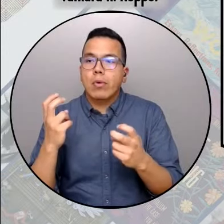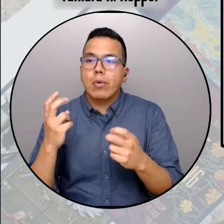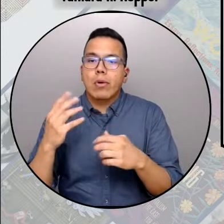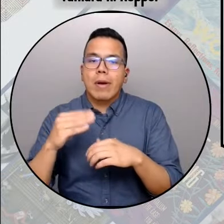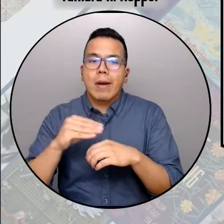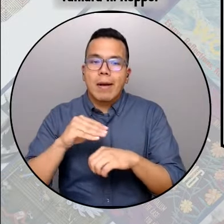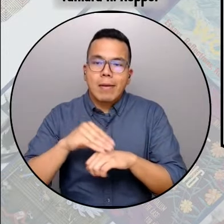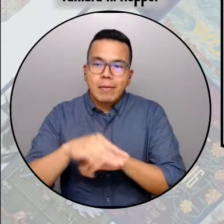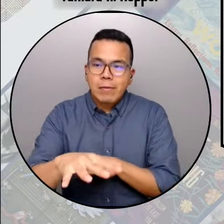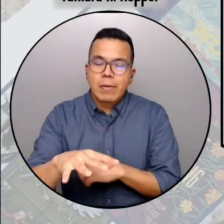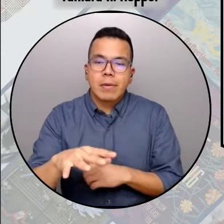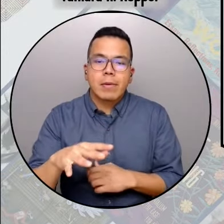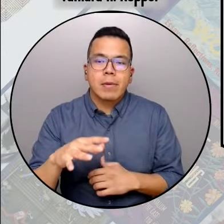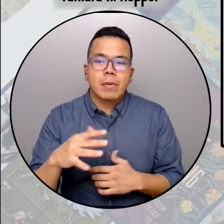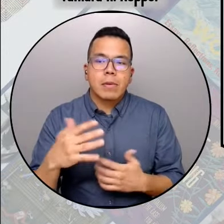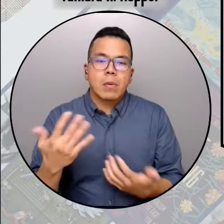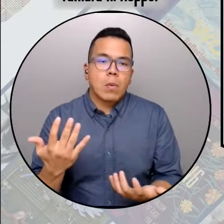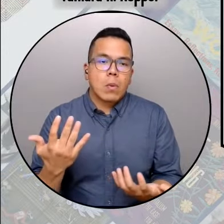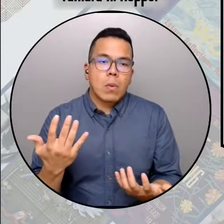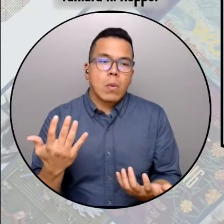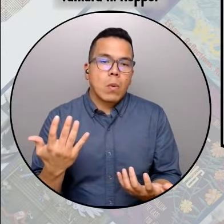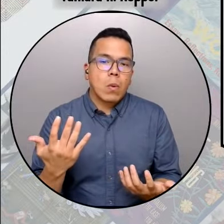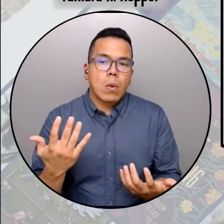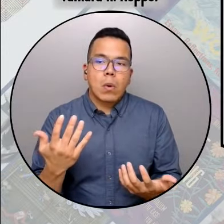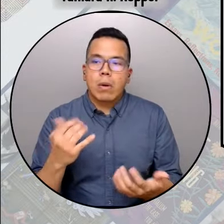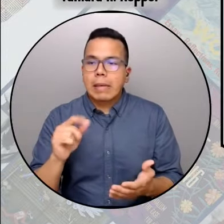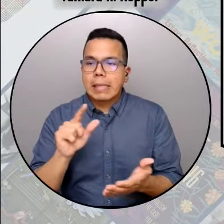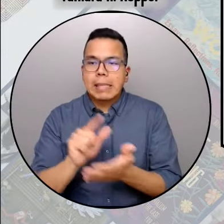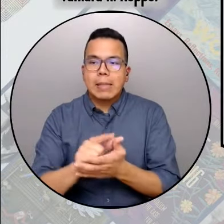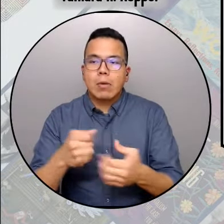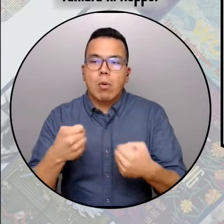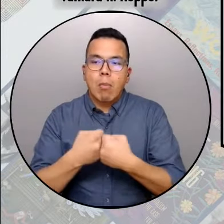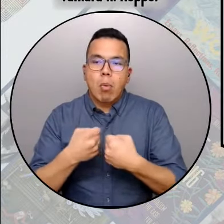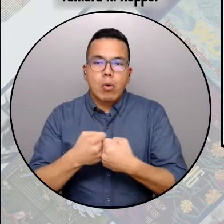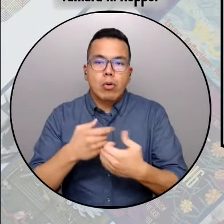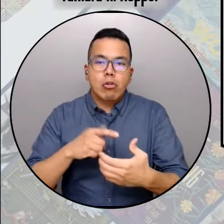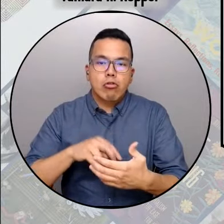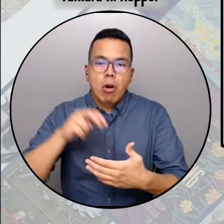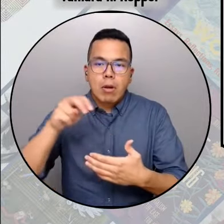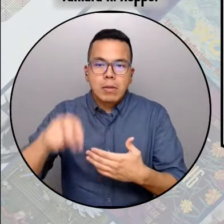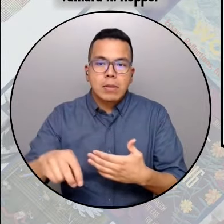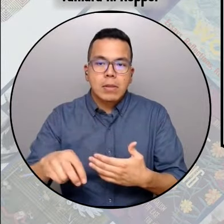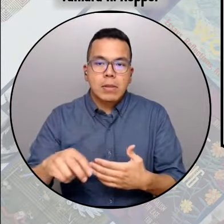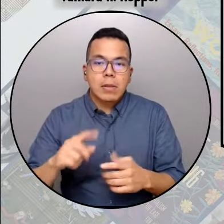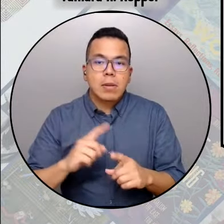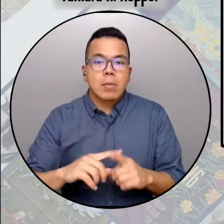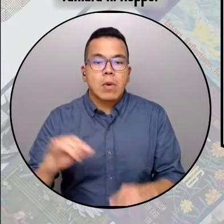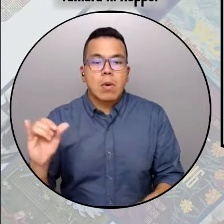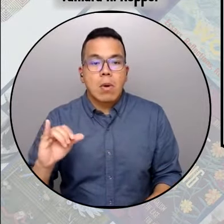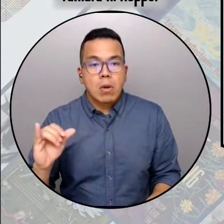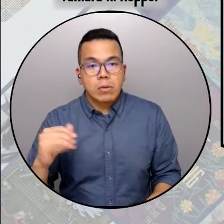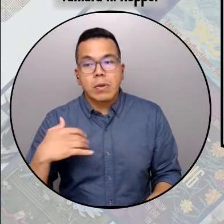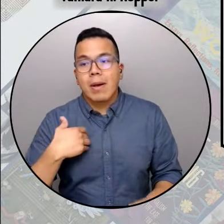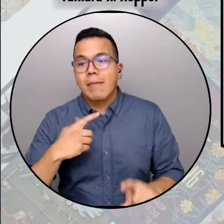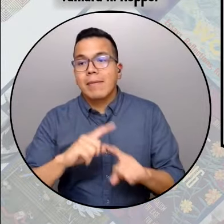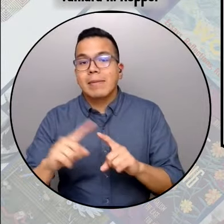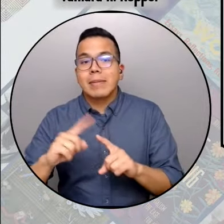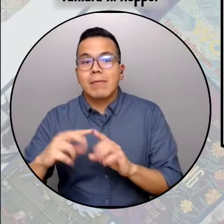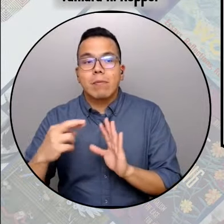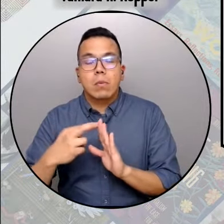even if it means just being an illegal border crosser, quote unquote, right? But also there can be different rules about trying to legally